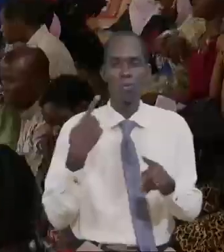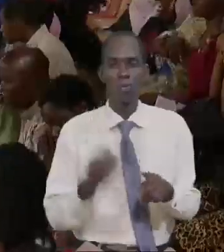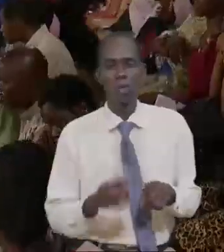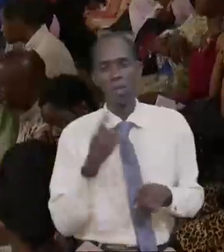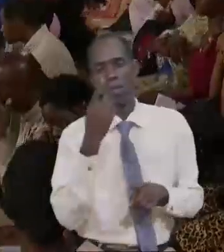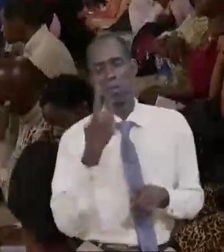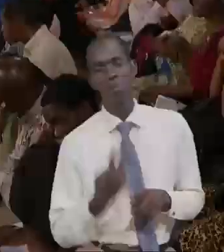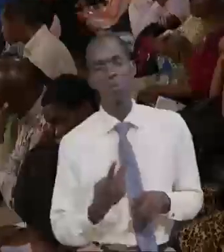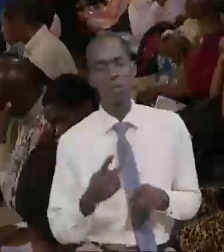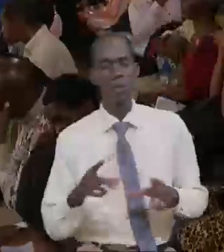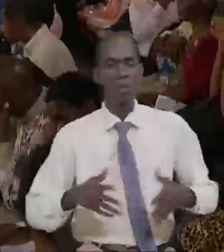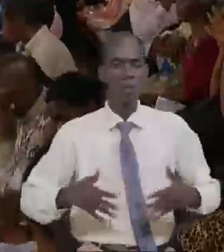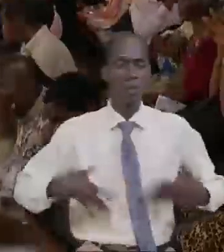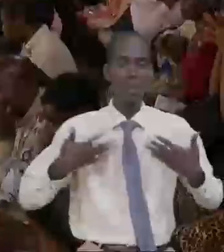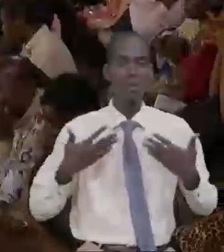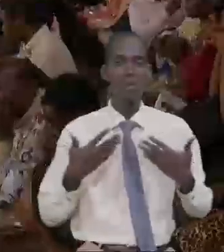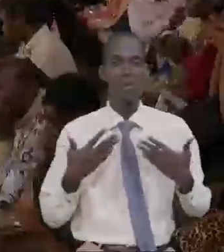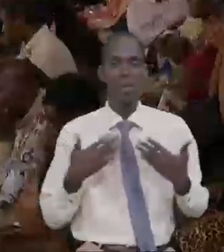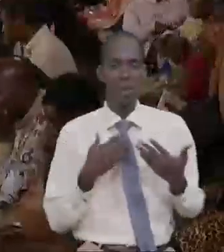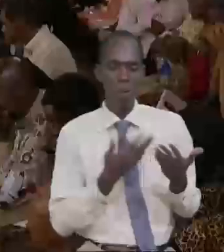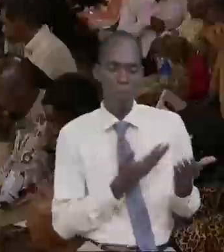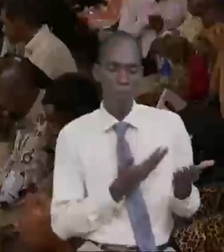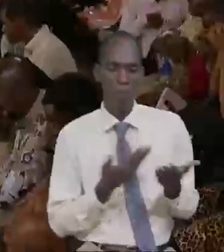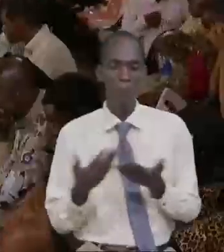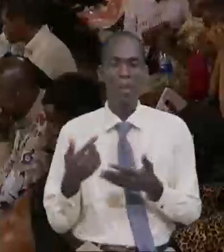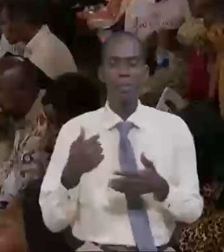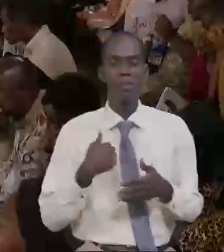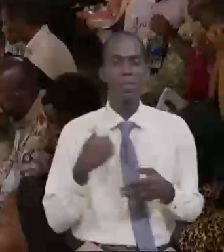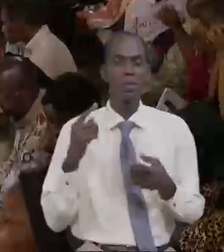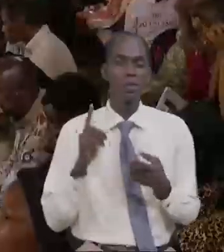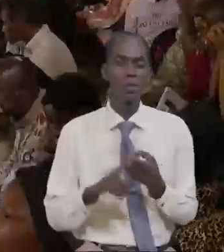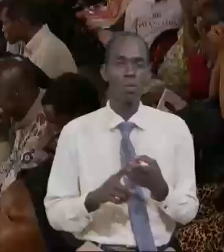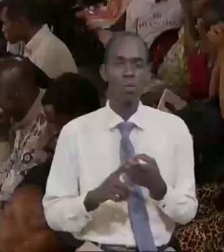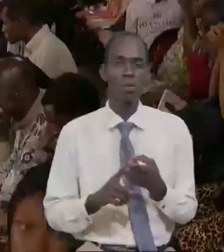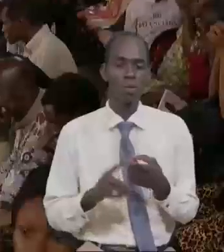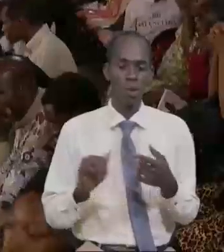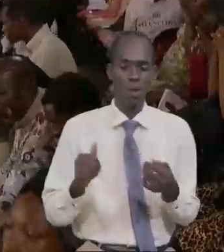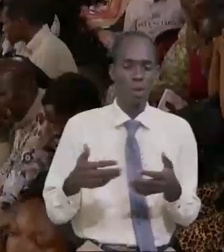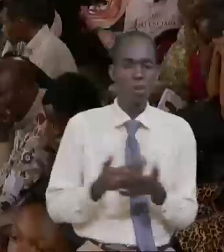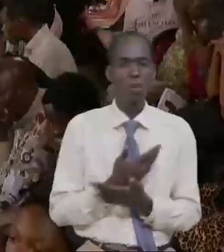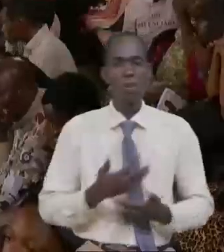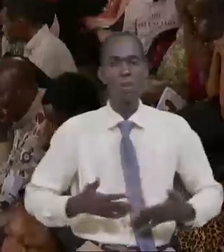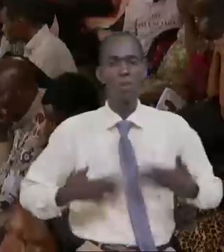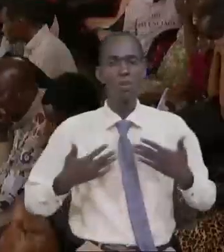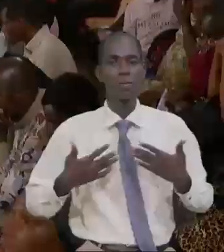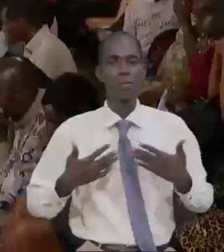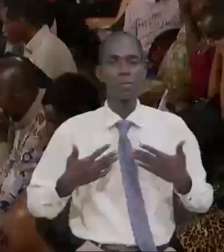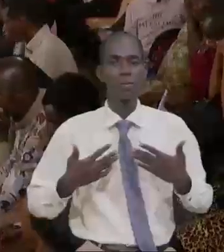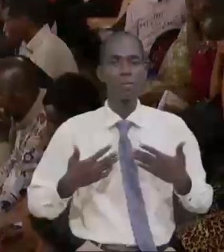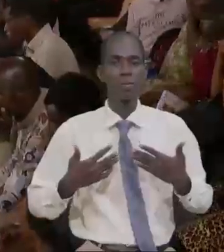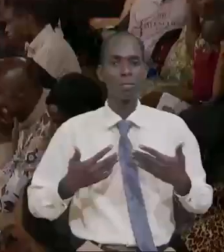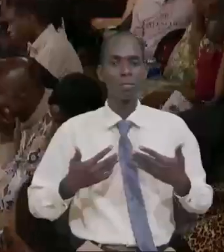Bring me into a